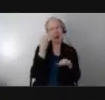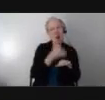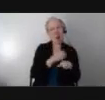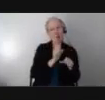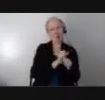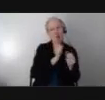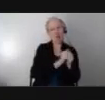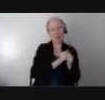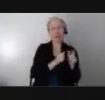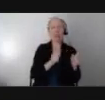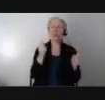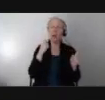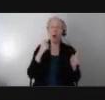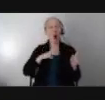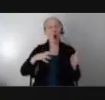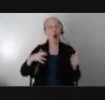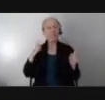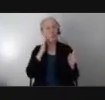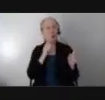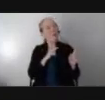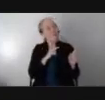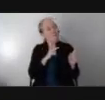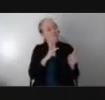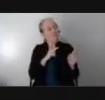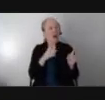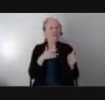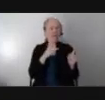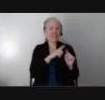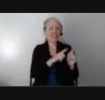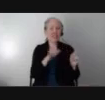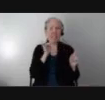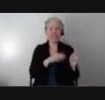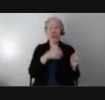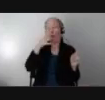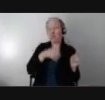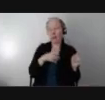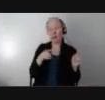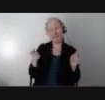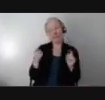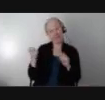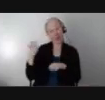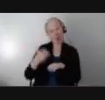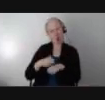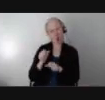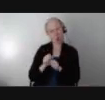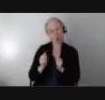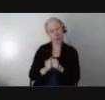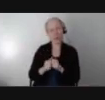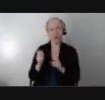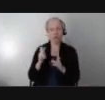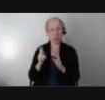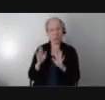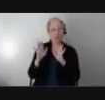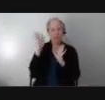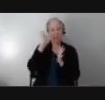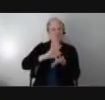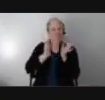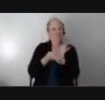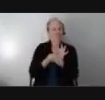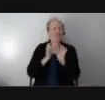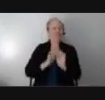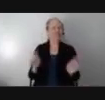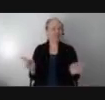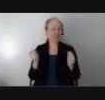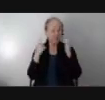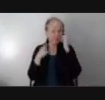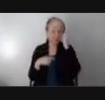negatively, without realizing it, than some of the same words said about a female leader. A proportion of people, not everybody hearing these